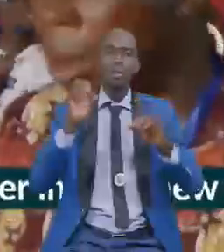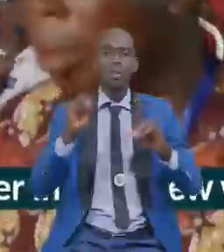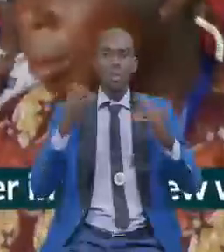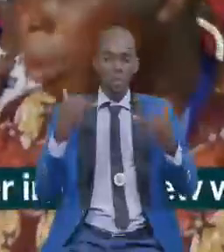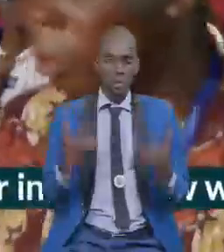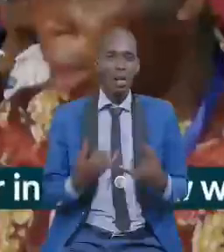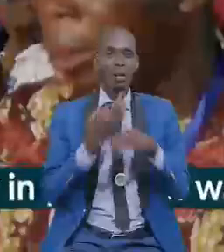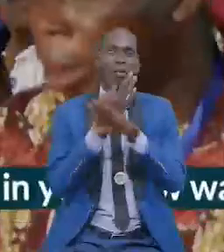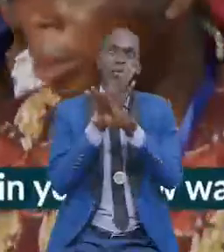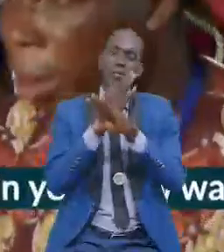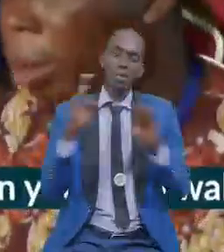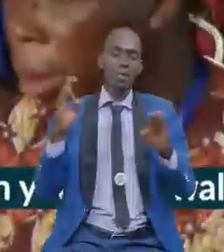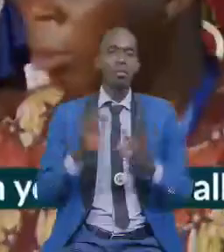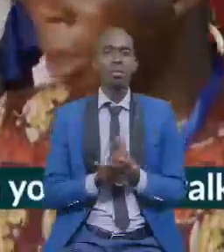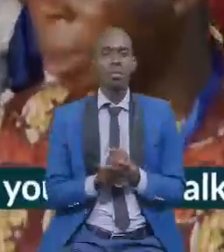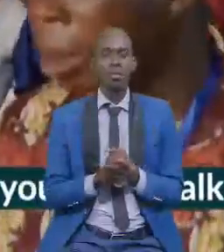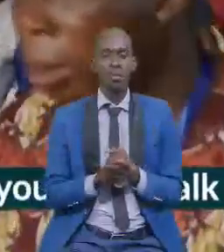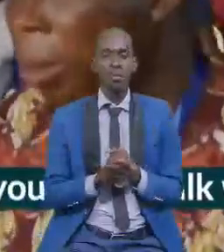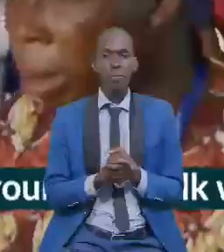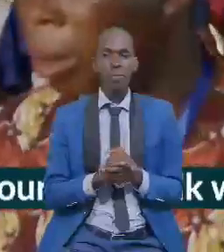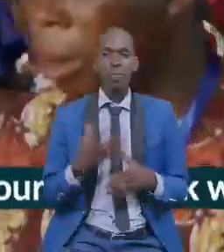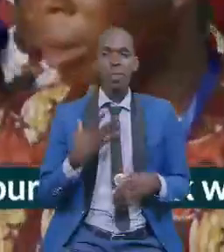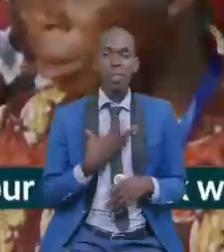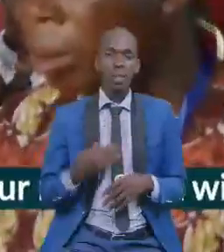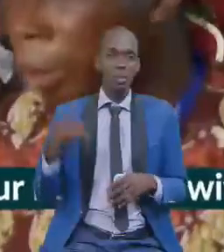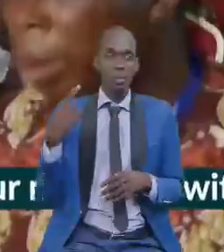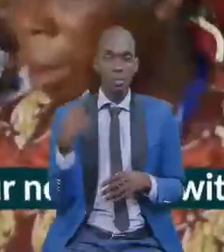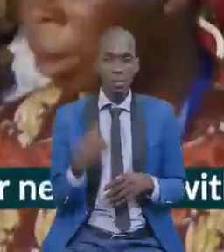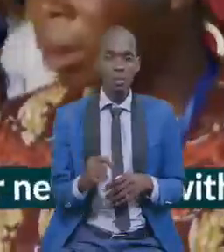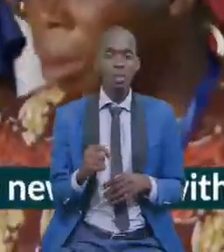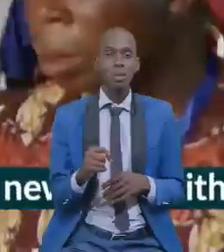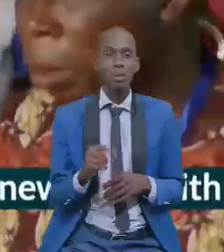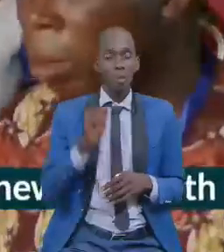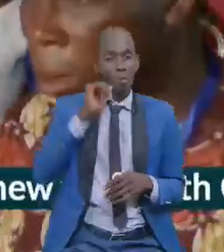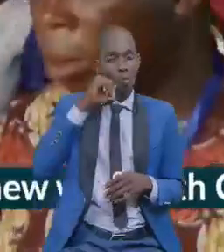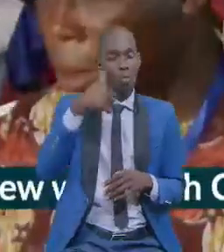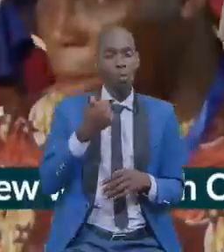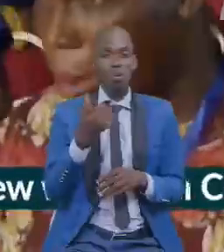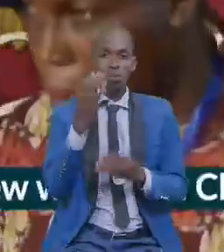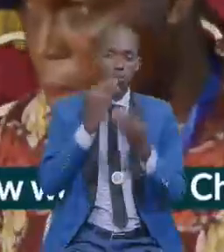freedom. And the lunch hour tomorrow, 3 o'clock.